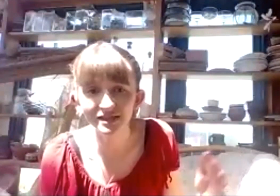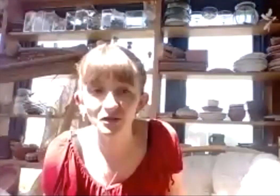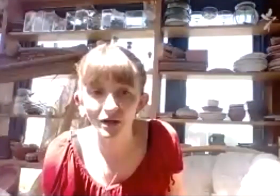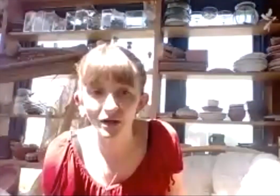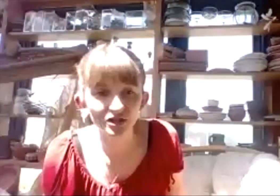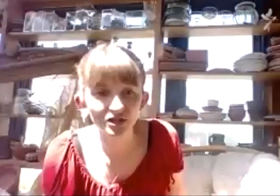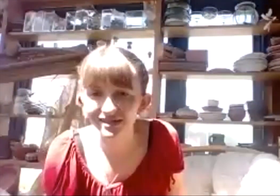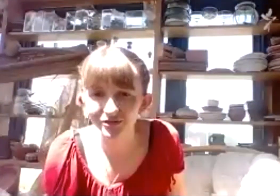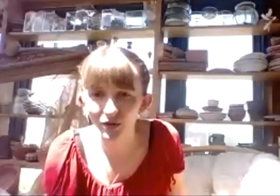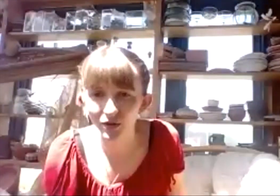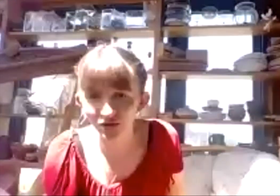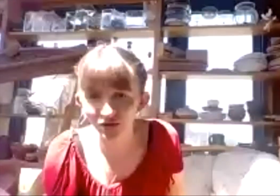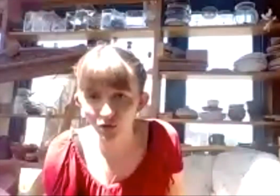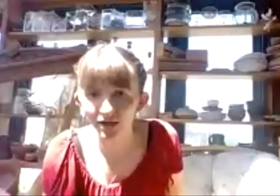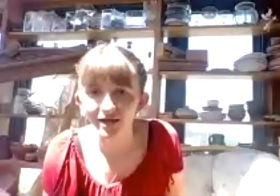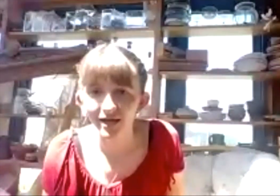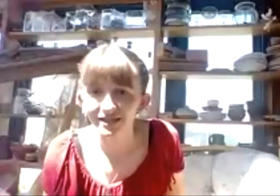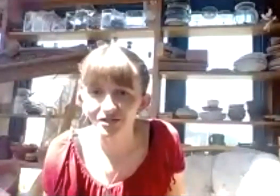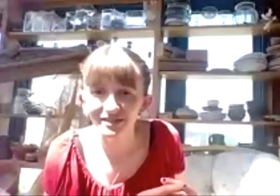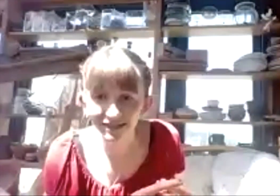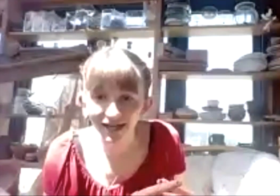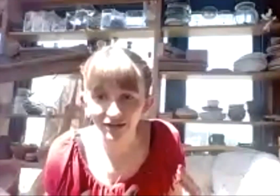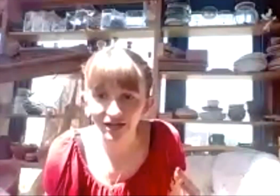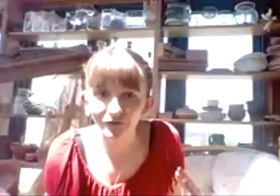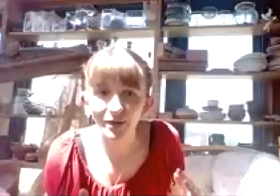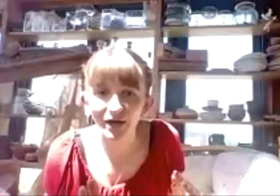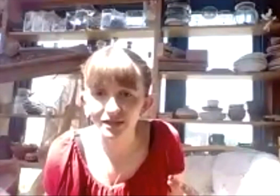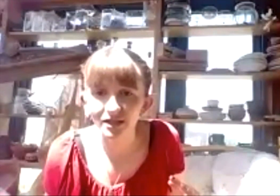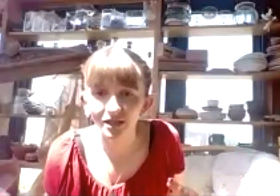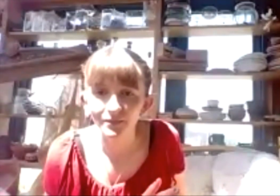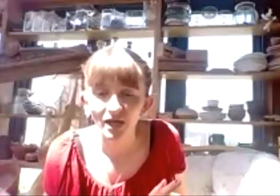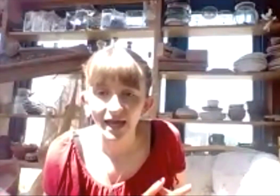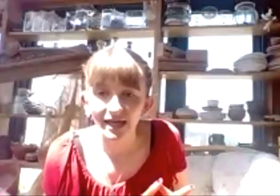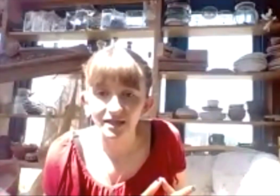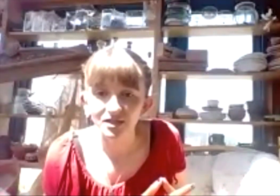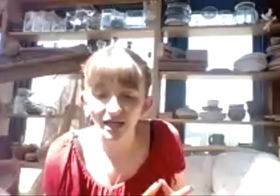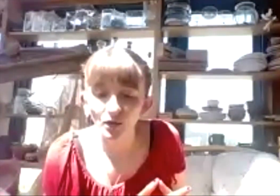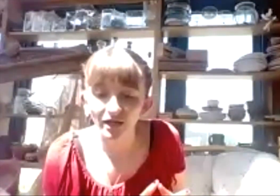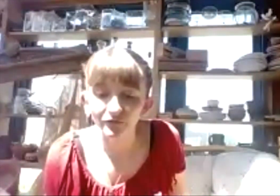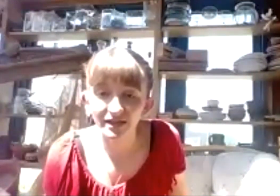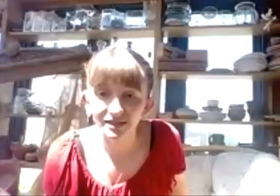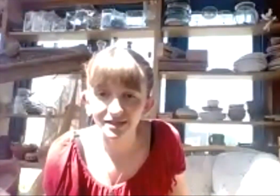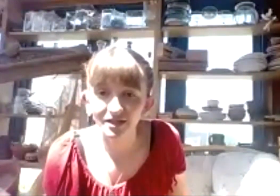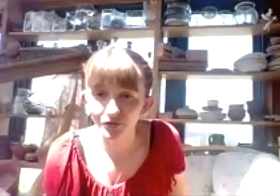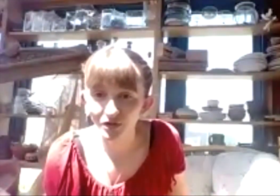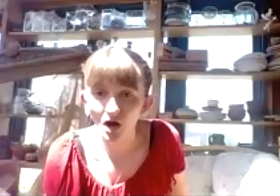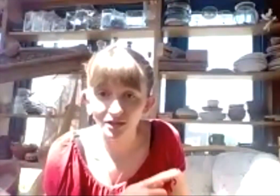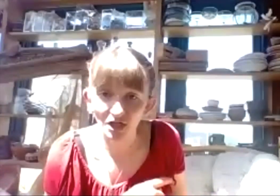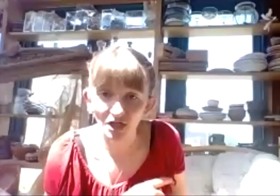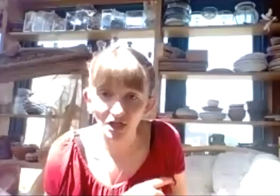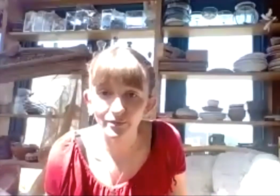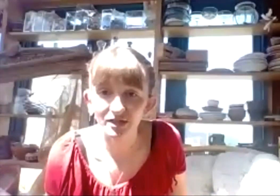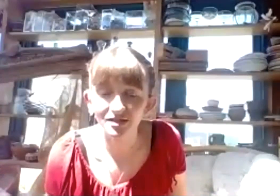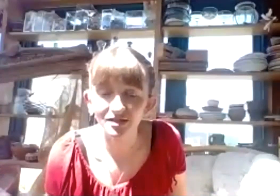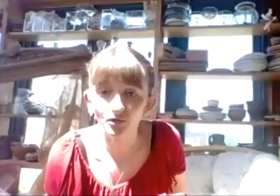things. And so I would just answer their questions, teach them more. And so I did that again for about a year. And then when I finally decided to go to college